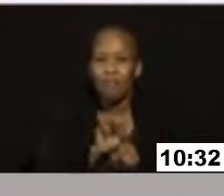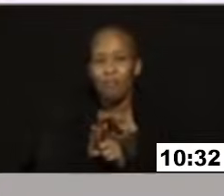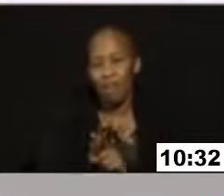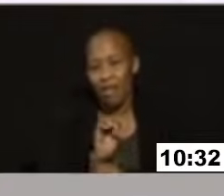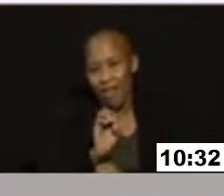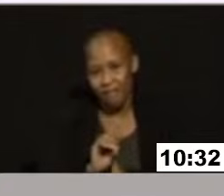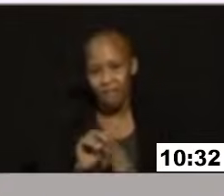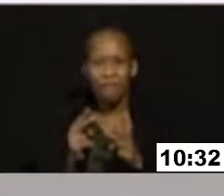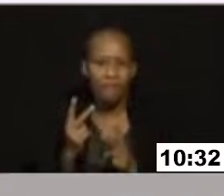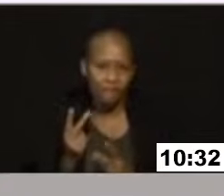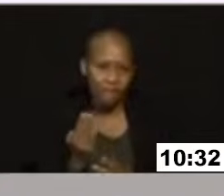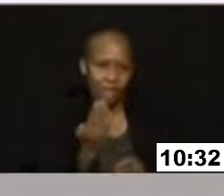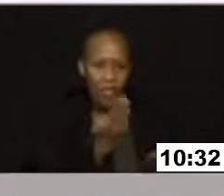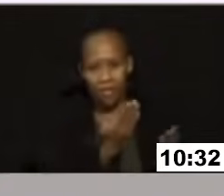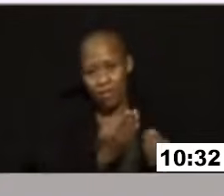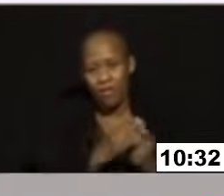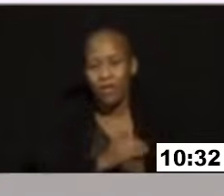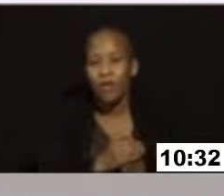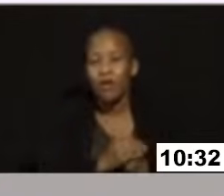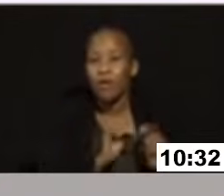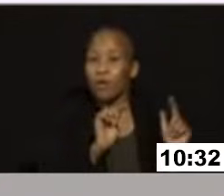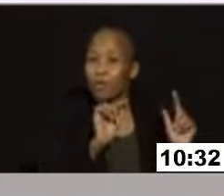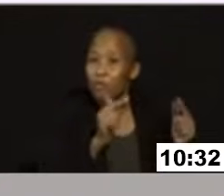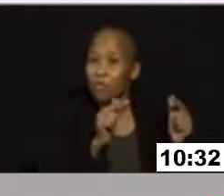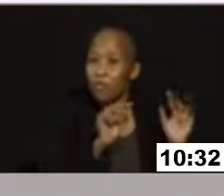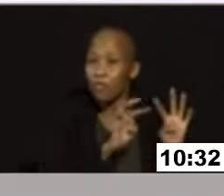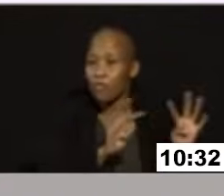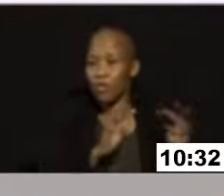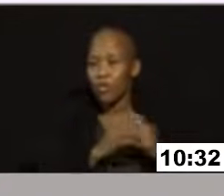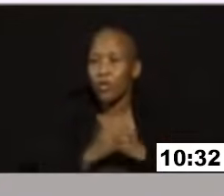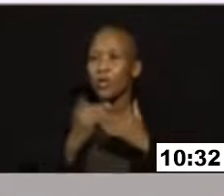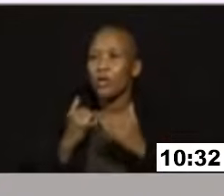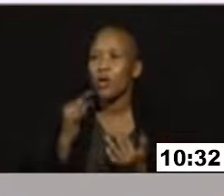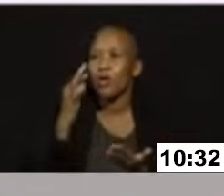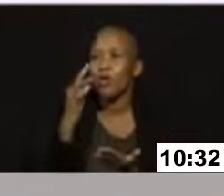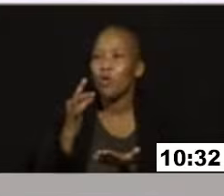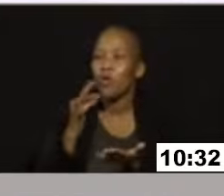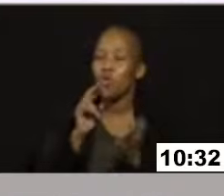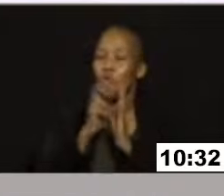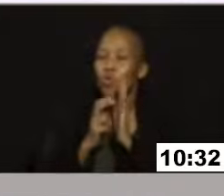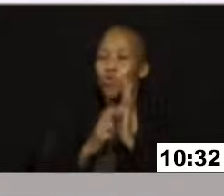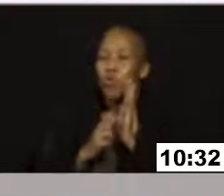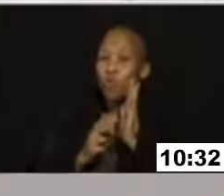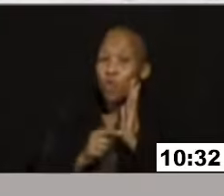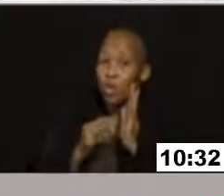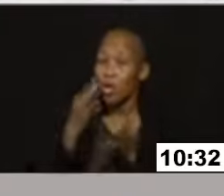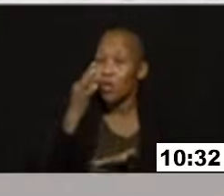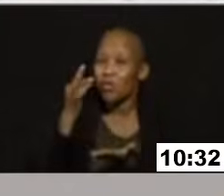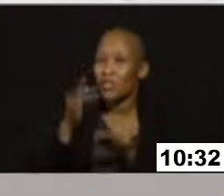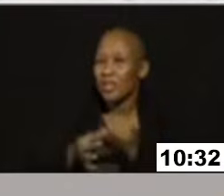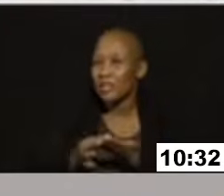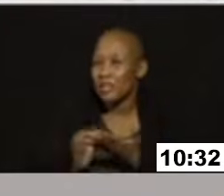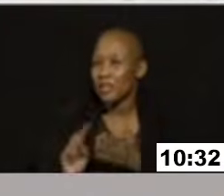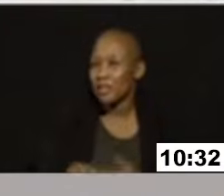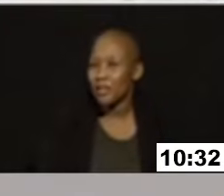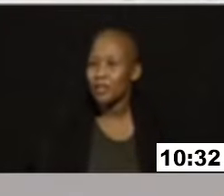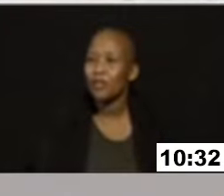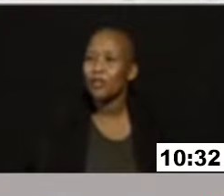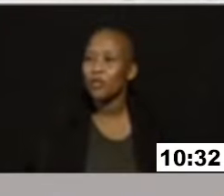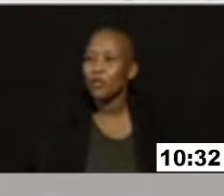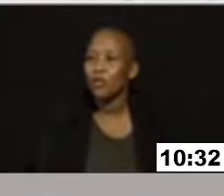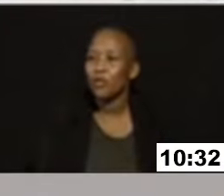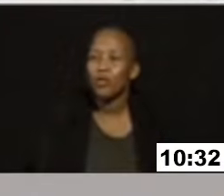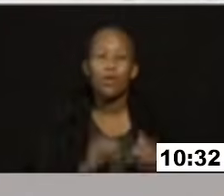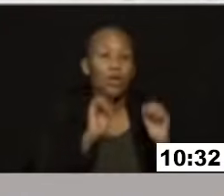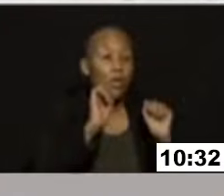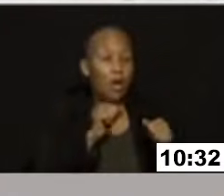evidence. Is the focus of Rule 3 as narrow as you suggest it is? Firstly, we all know the difficulty